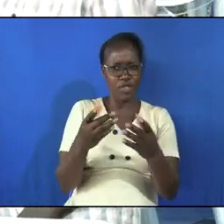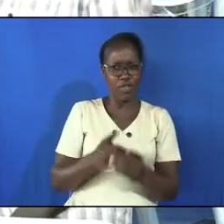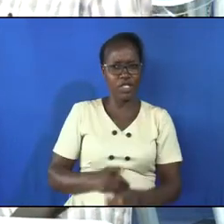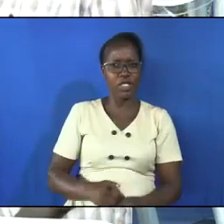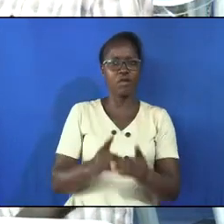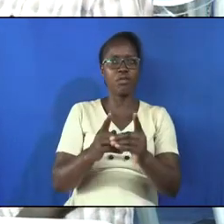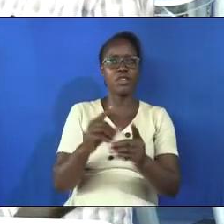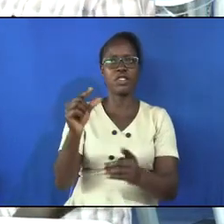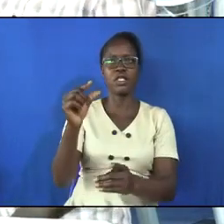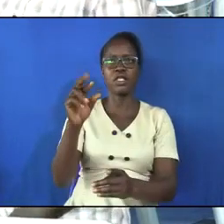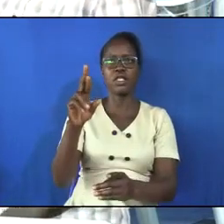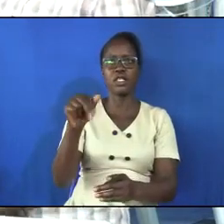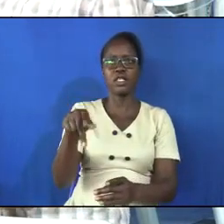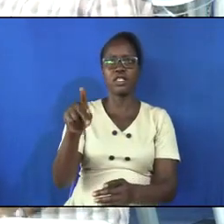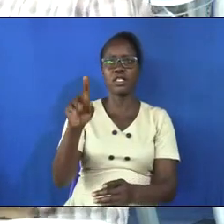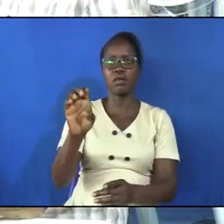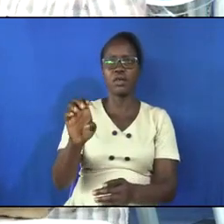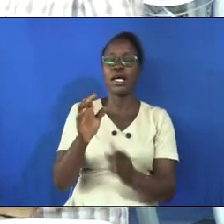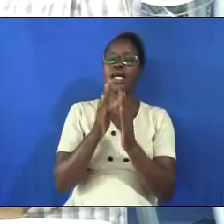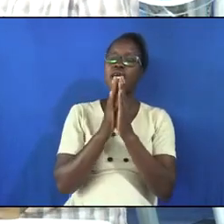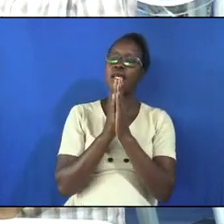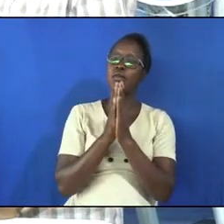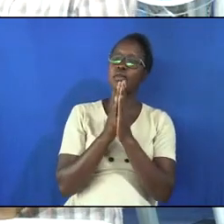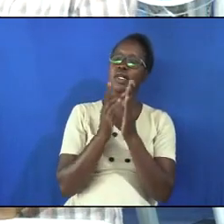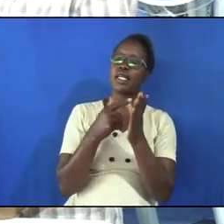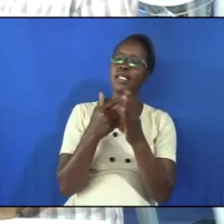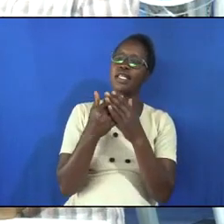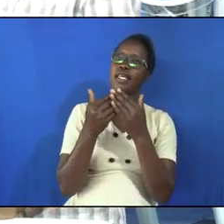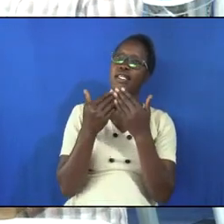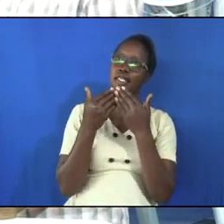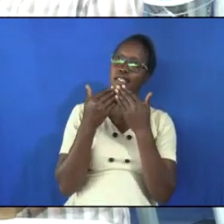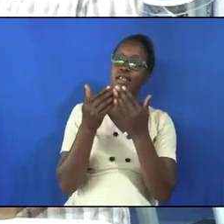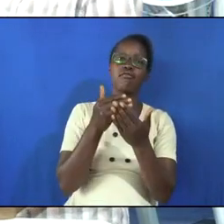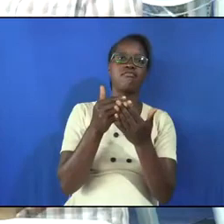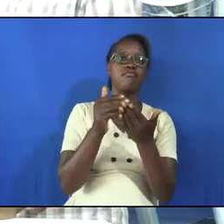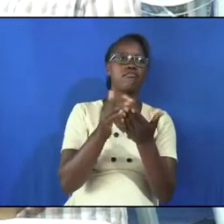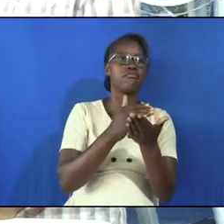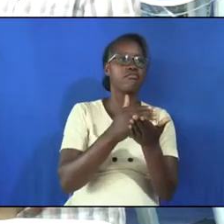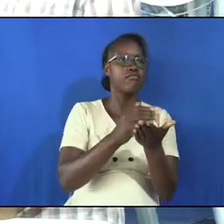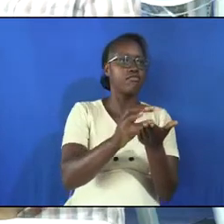disciples the bread, he prayed, then he gave them the bread.